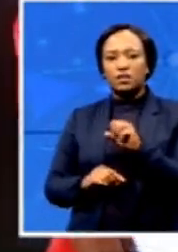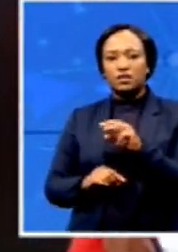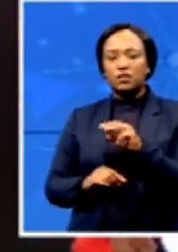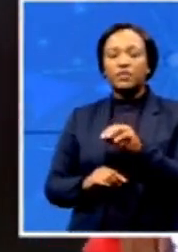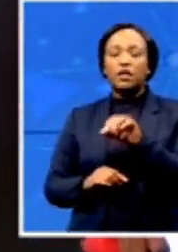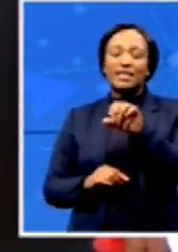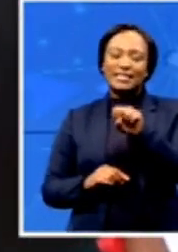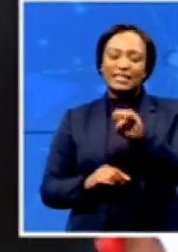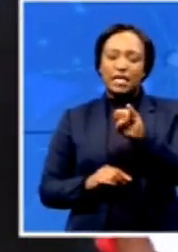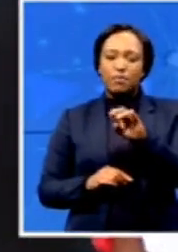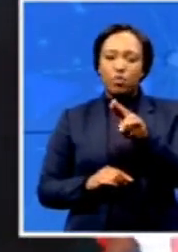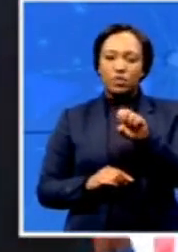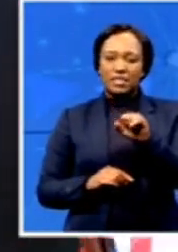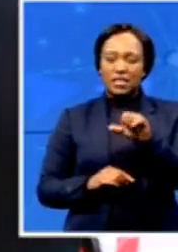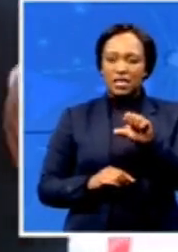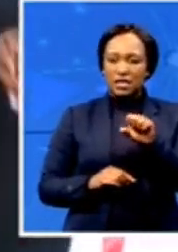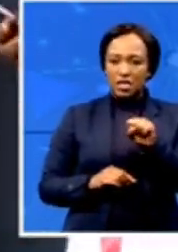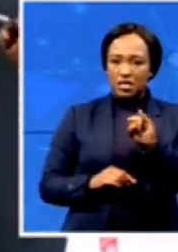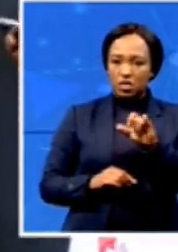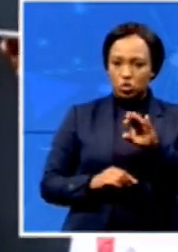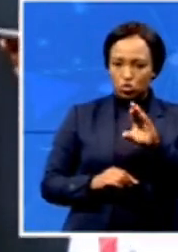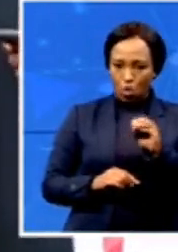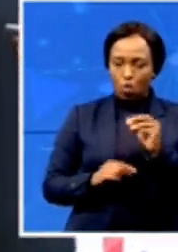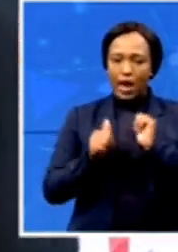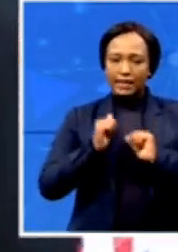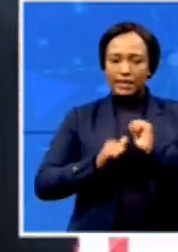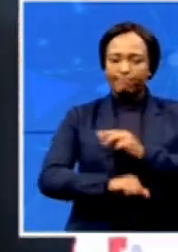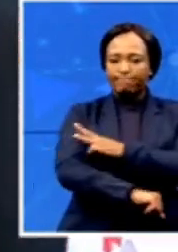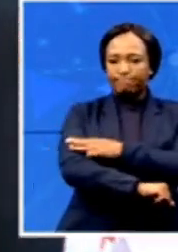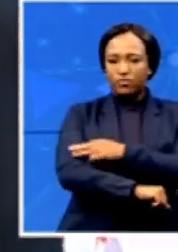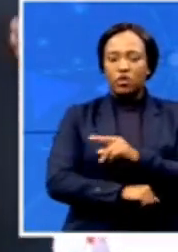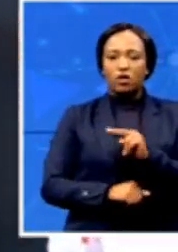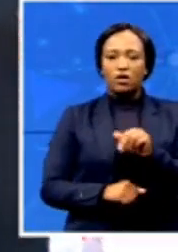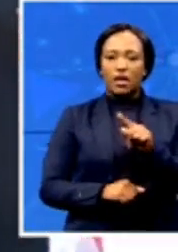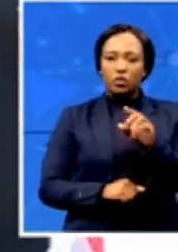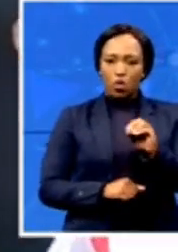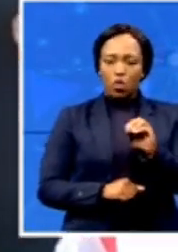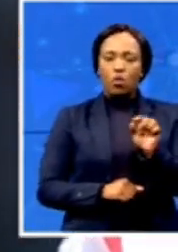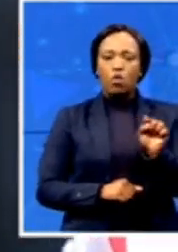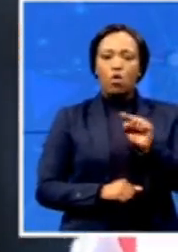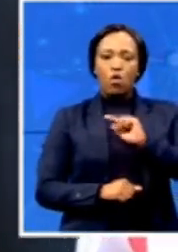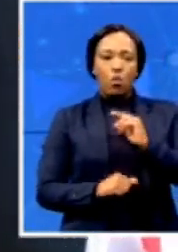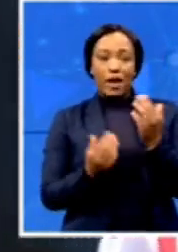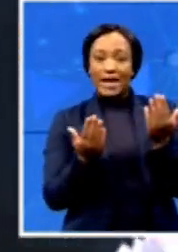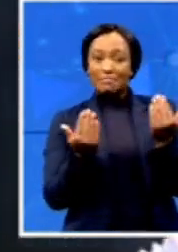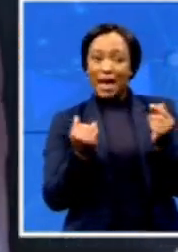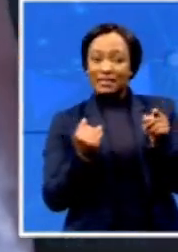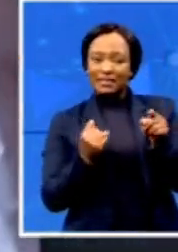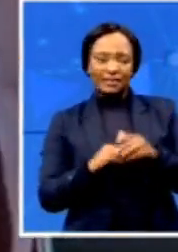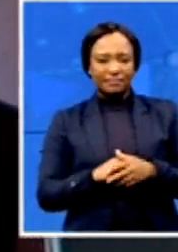damage actually is very big and no one expected this. But we as National Teachers Union, we believe